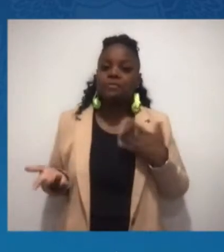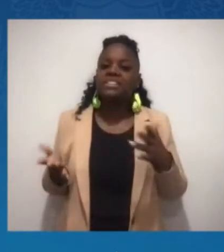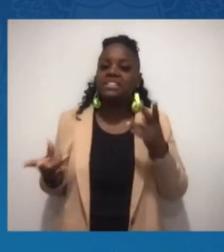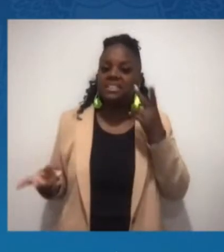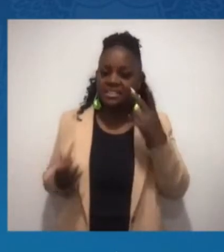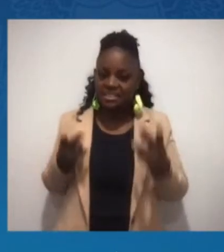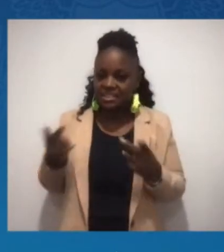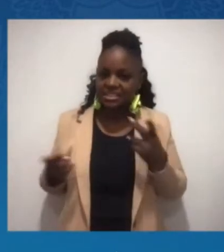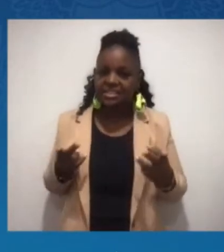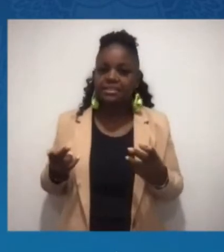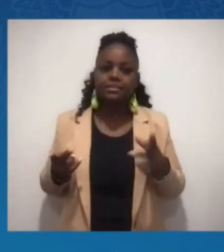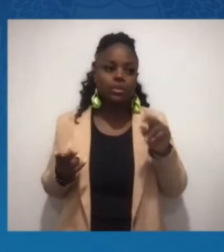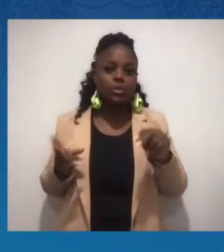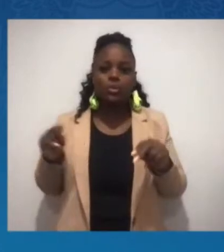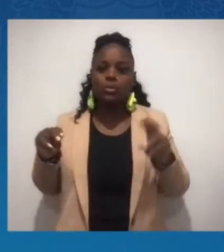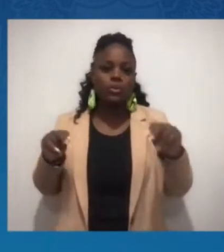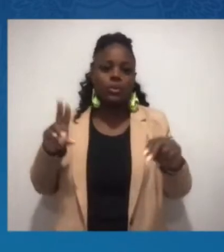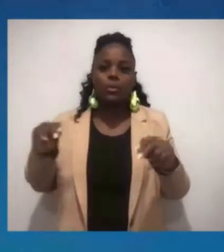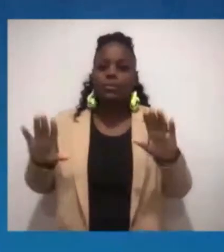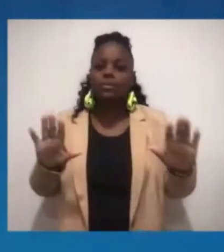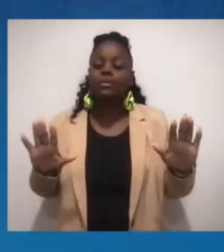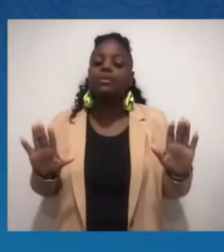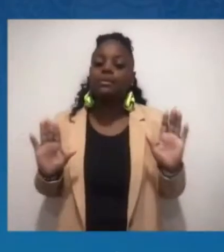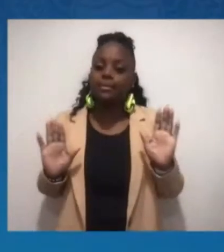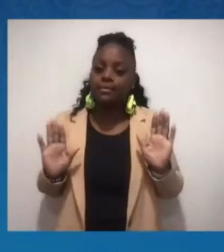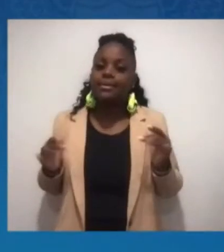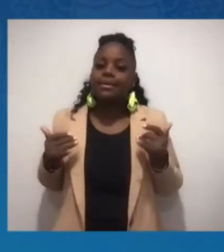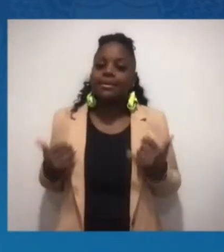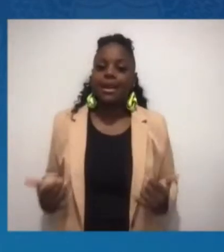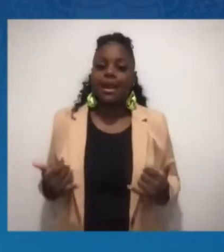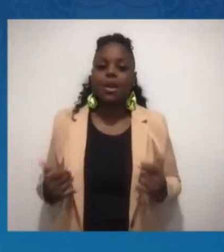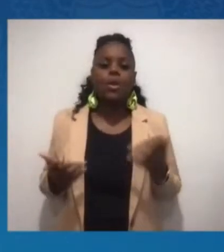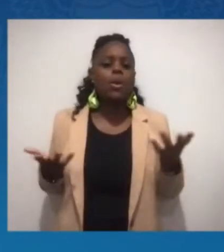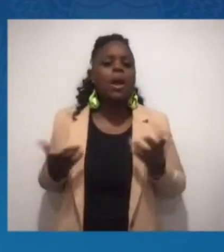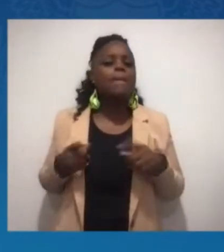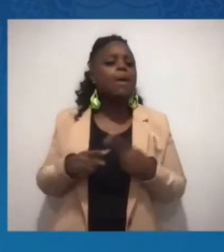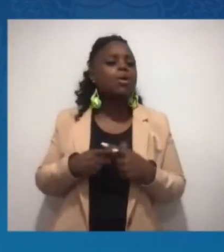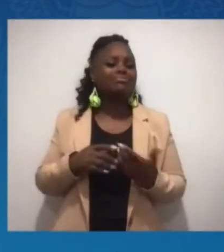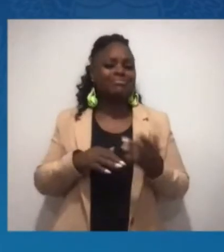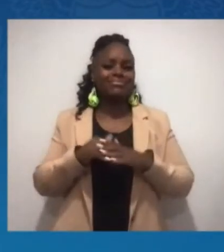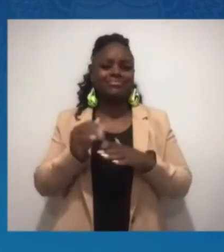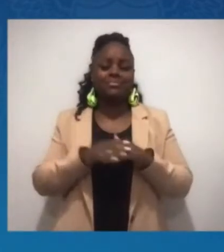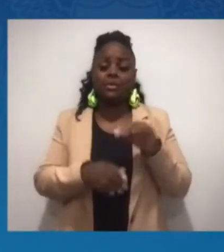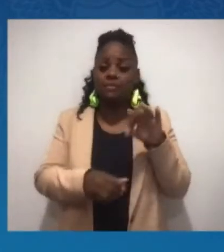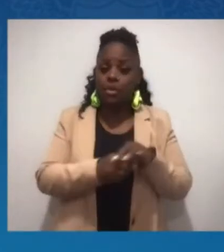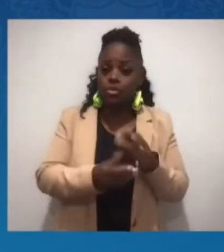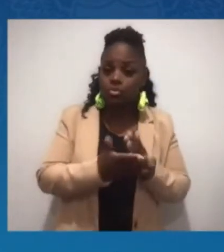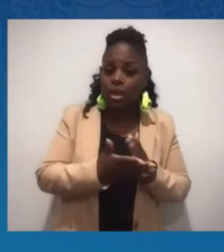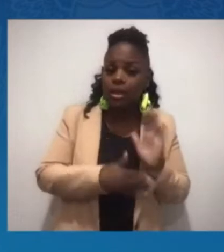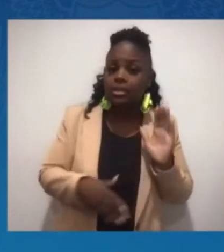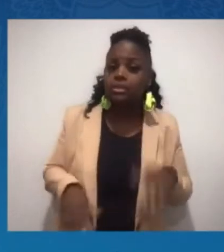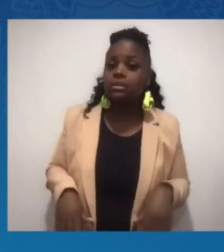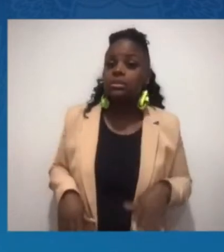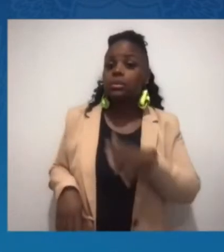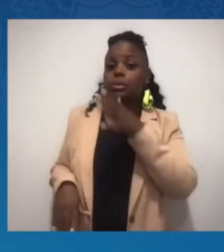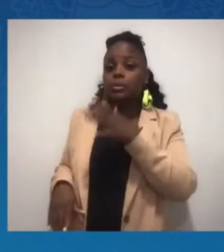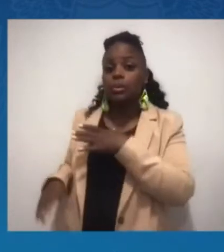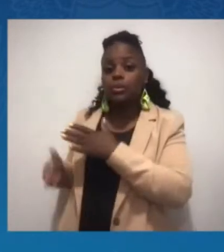a little bit about the intersections, right? Yes. Of voting rights, immigrant rights, trans rights, All of and attacks on